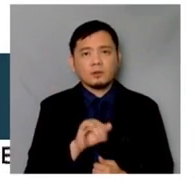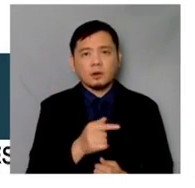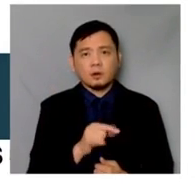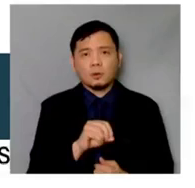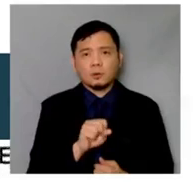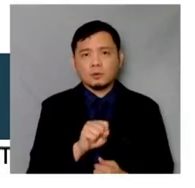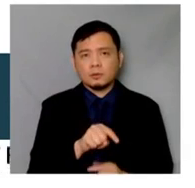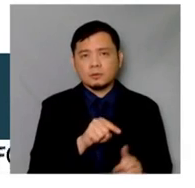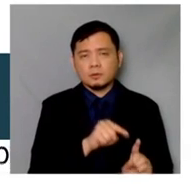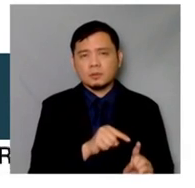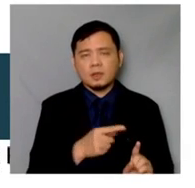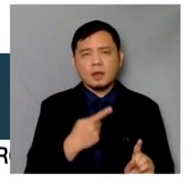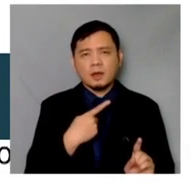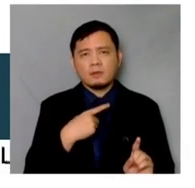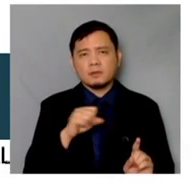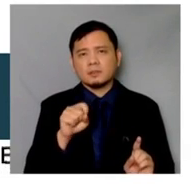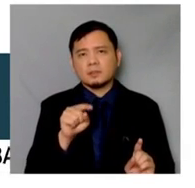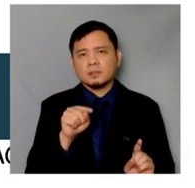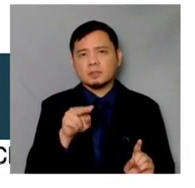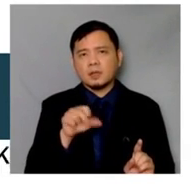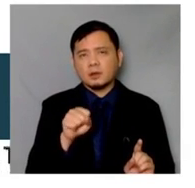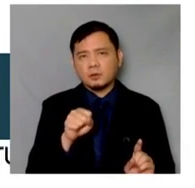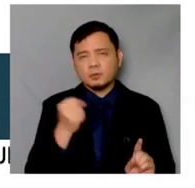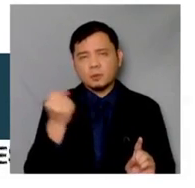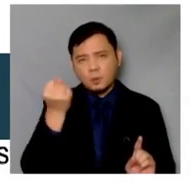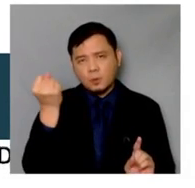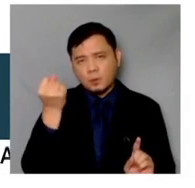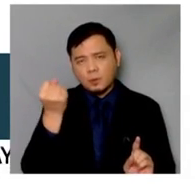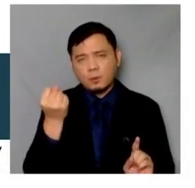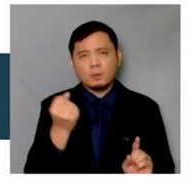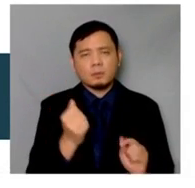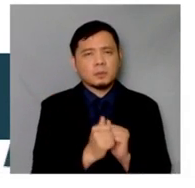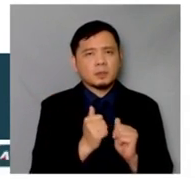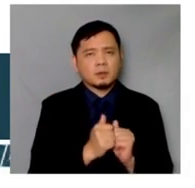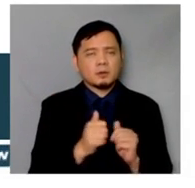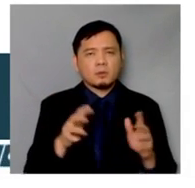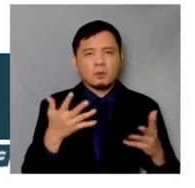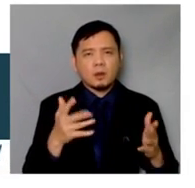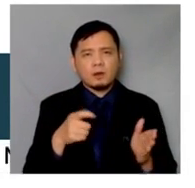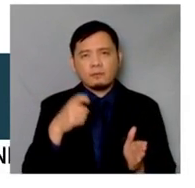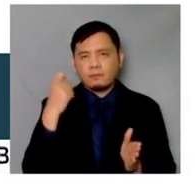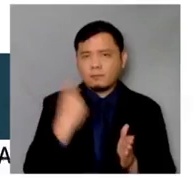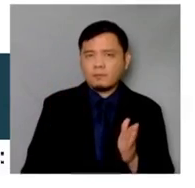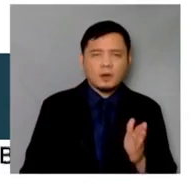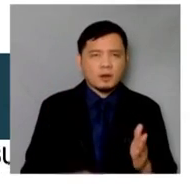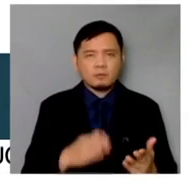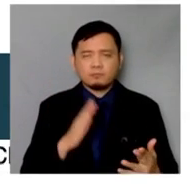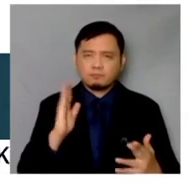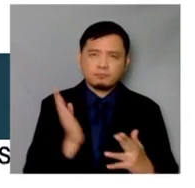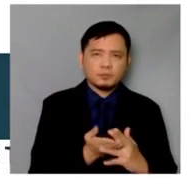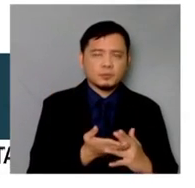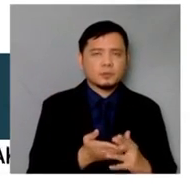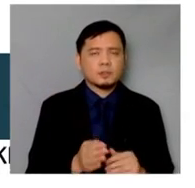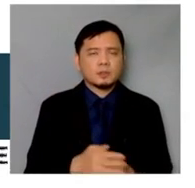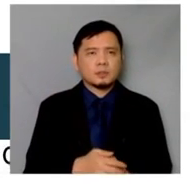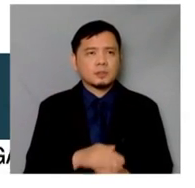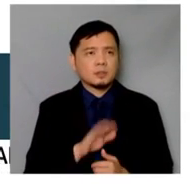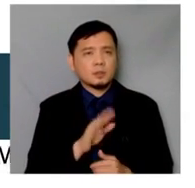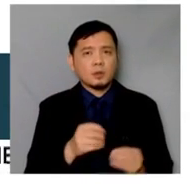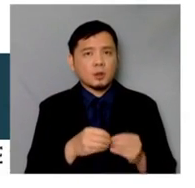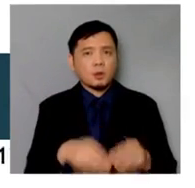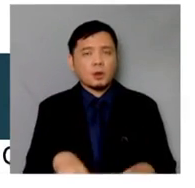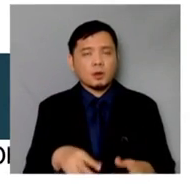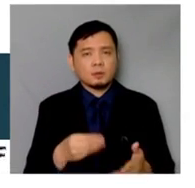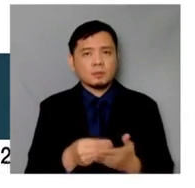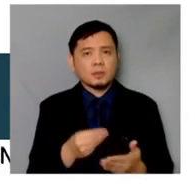Bucor for his involvement in the case, without any charges being filed against him. He lost income since